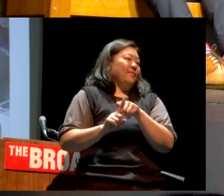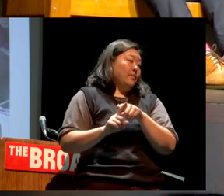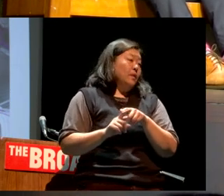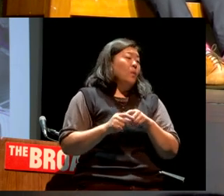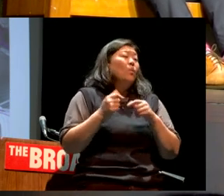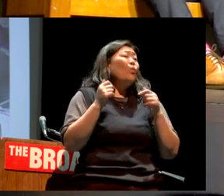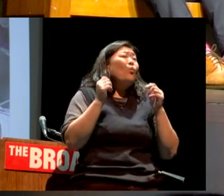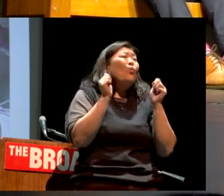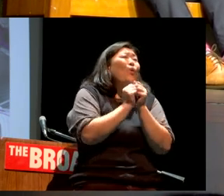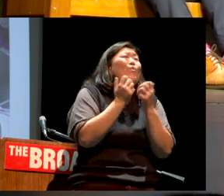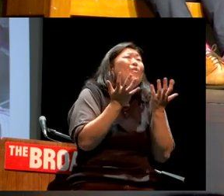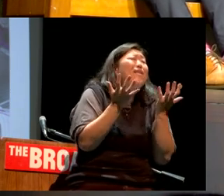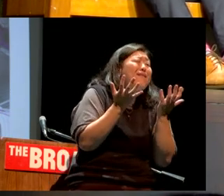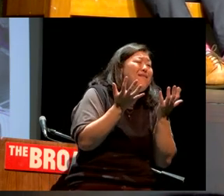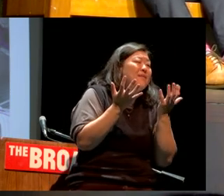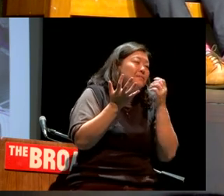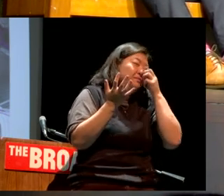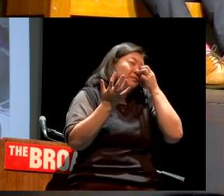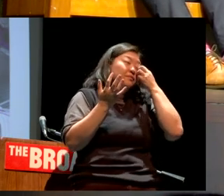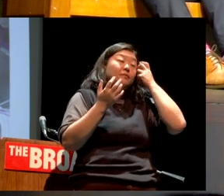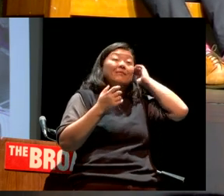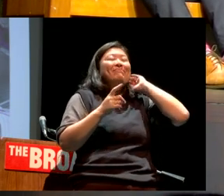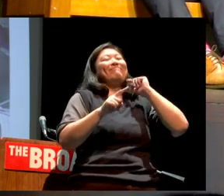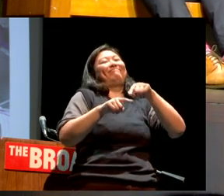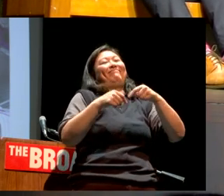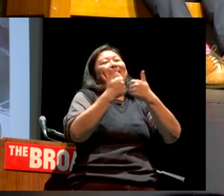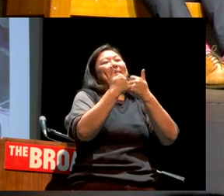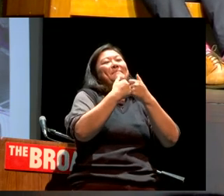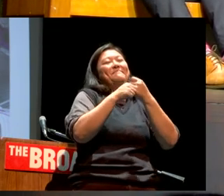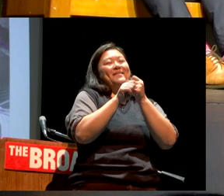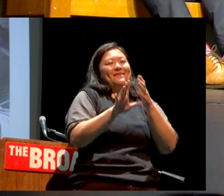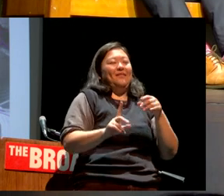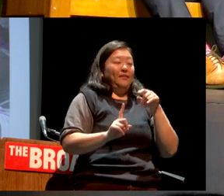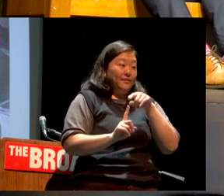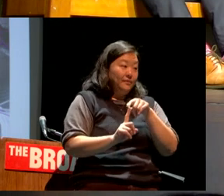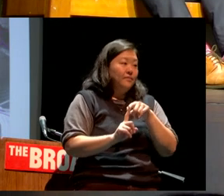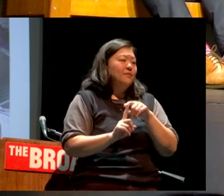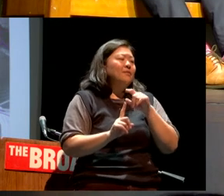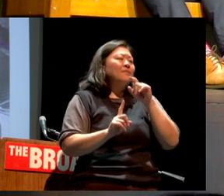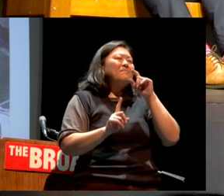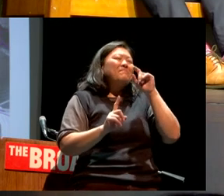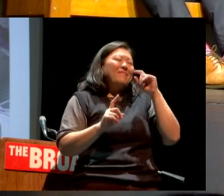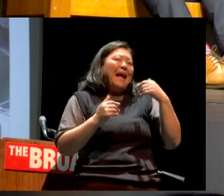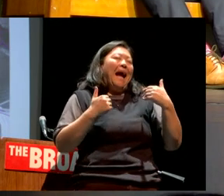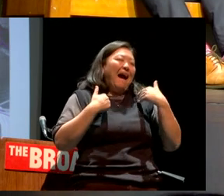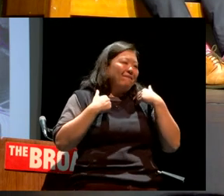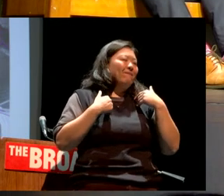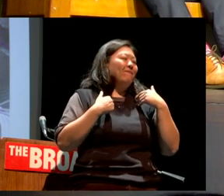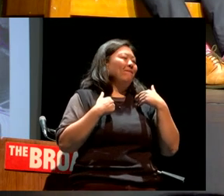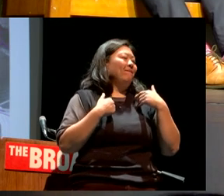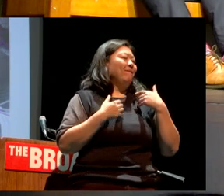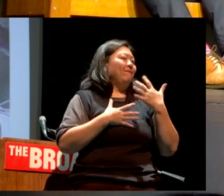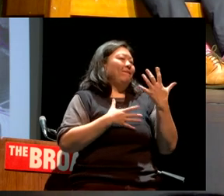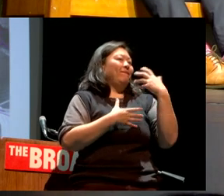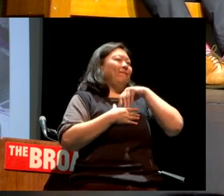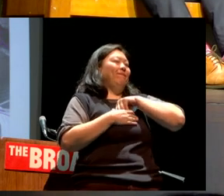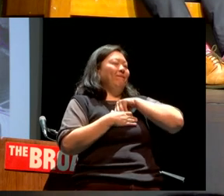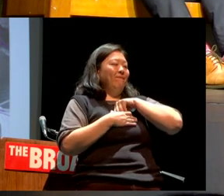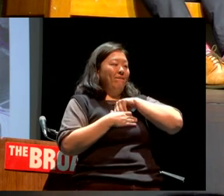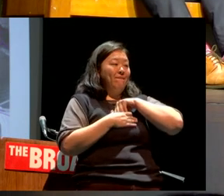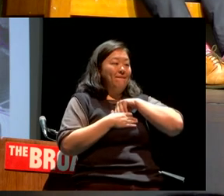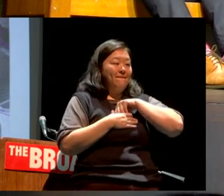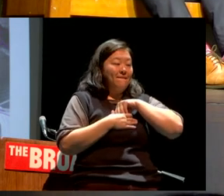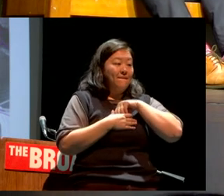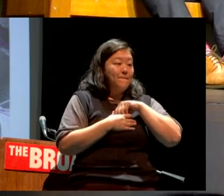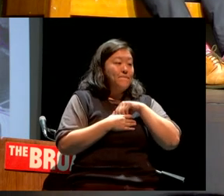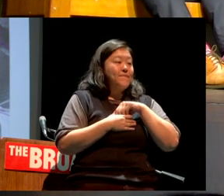RTFKT, and we also benefit a lot from his way of thinking about quality and about craftsmanship, and we have the, you know, video game